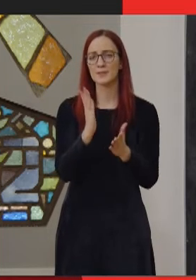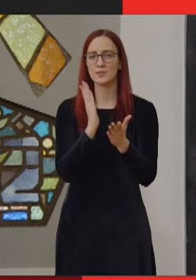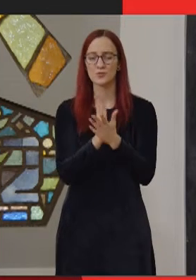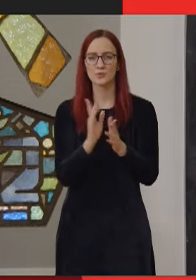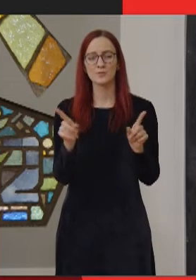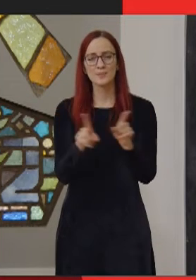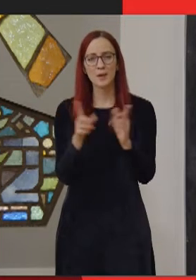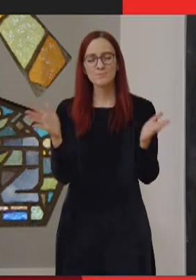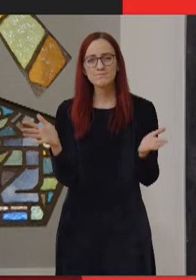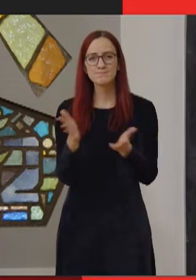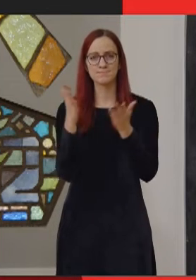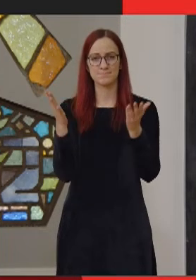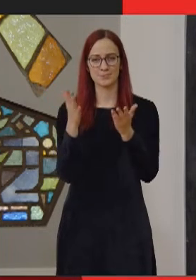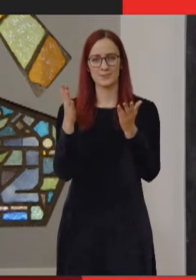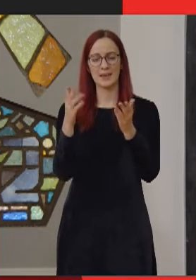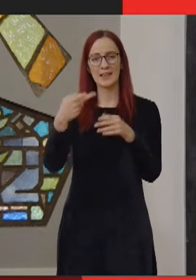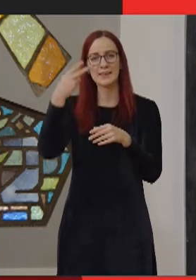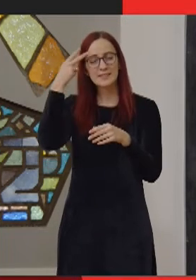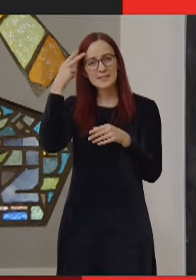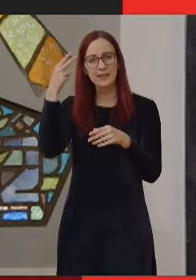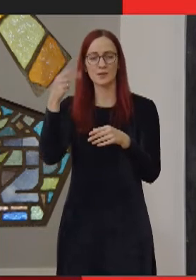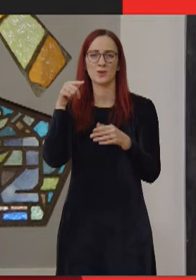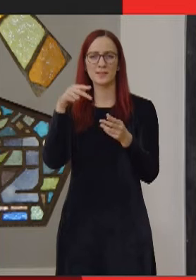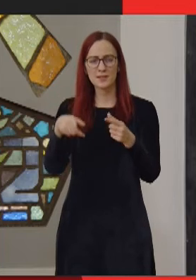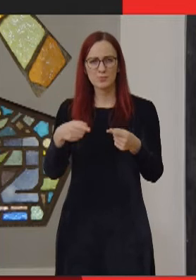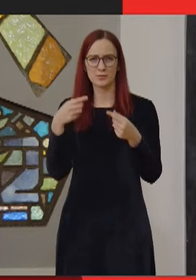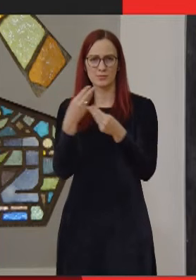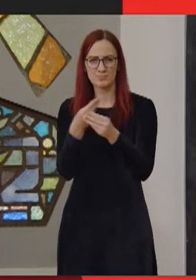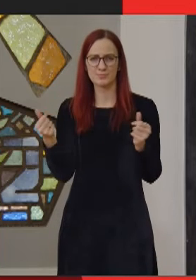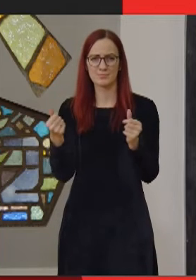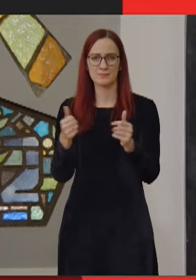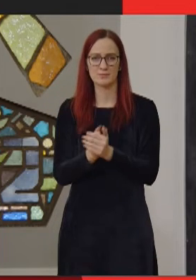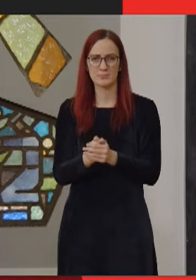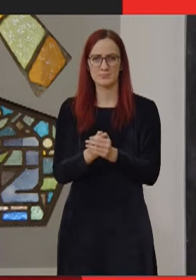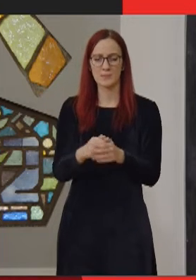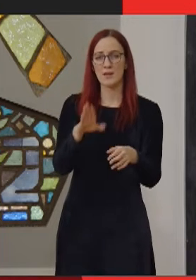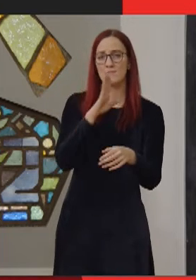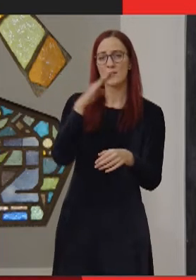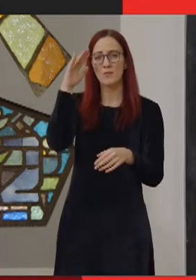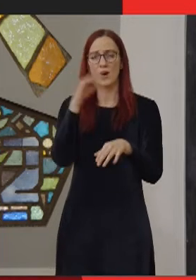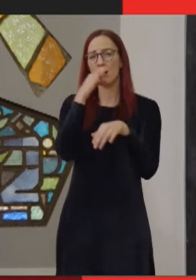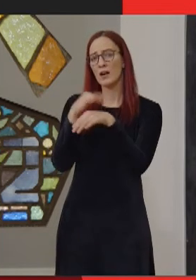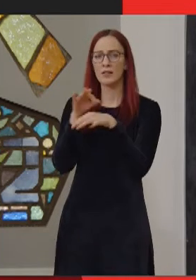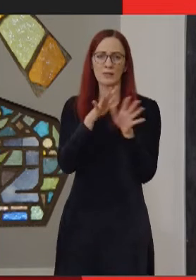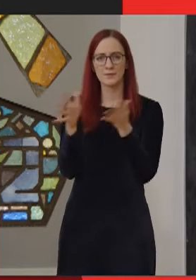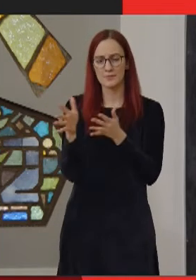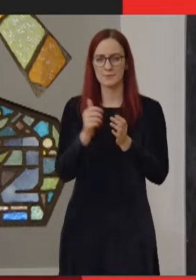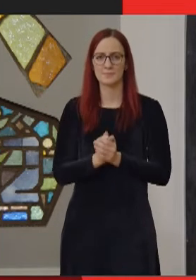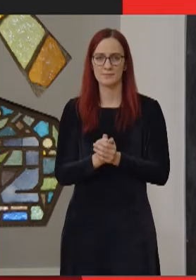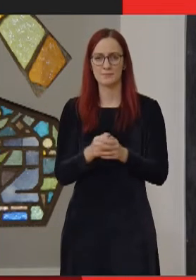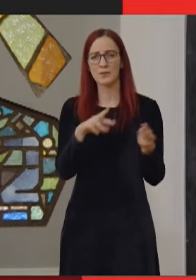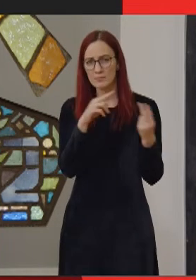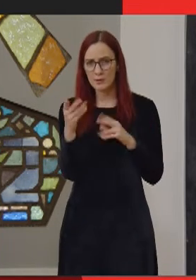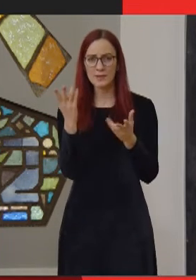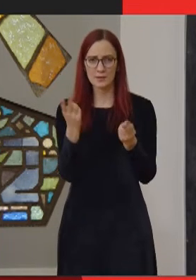misused concepts in the convention, and that the convention promotes the destruction